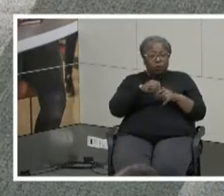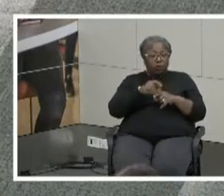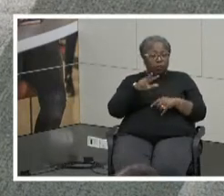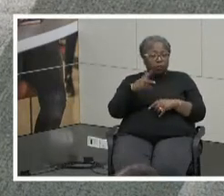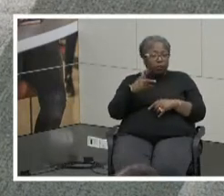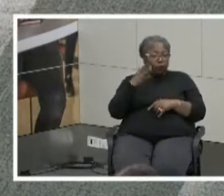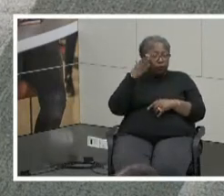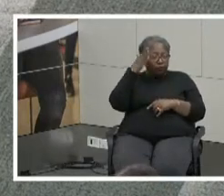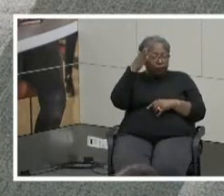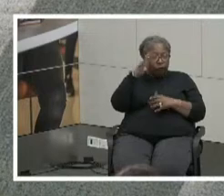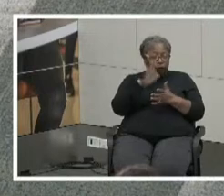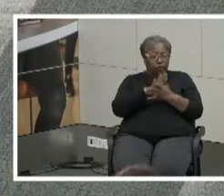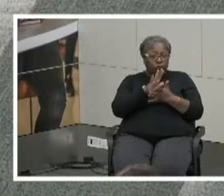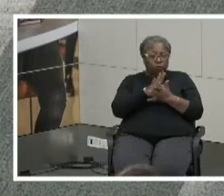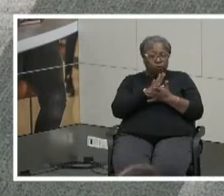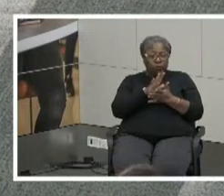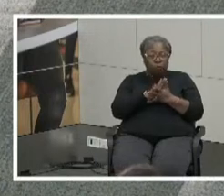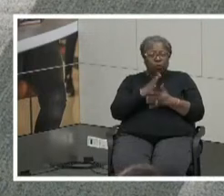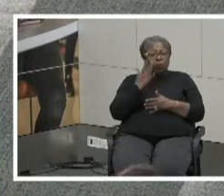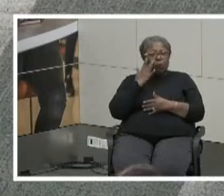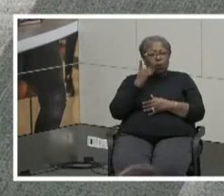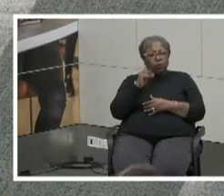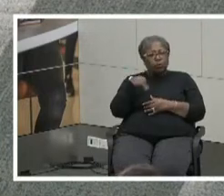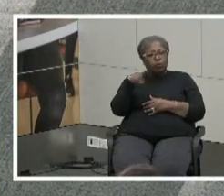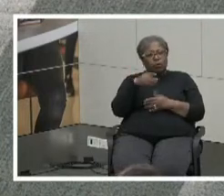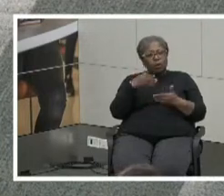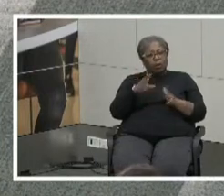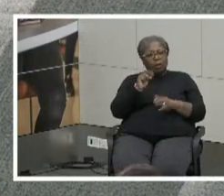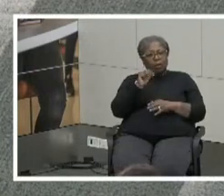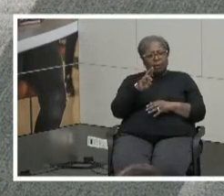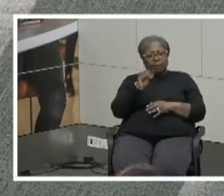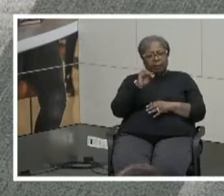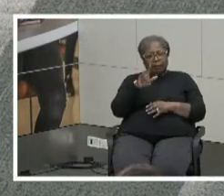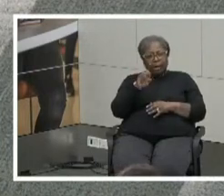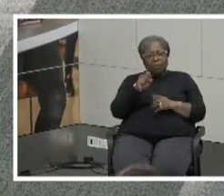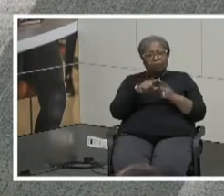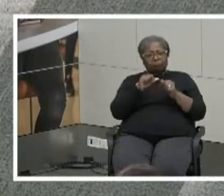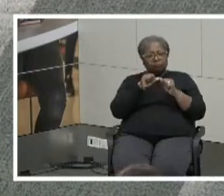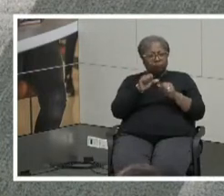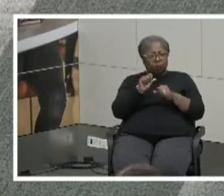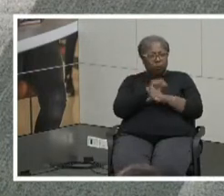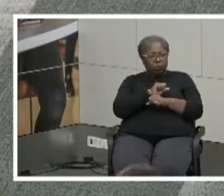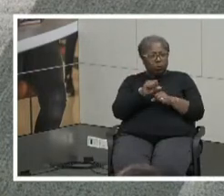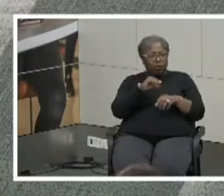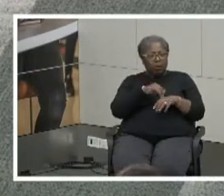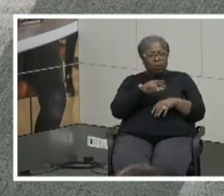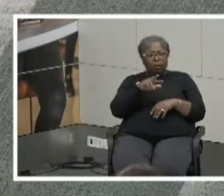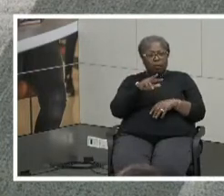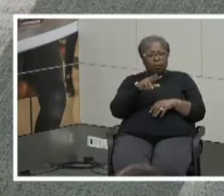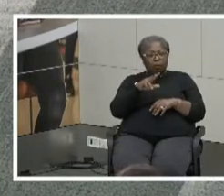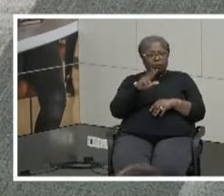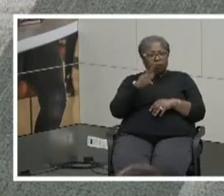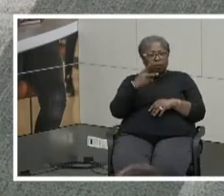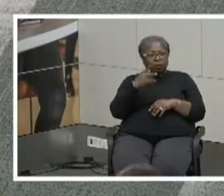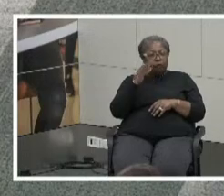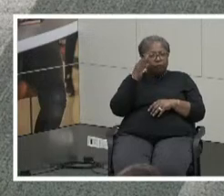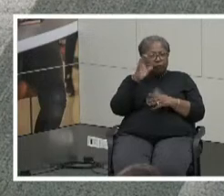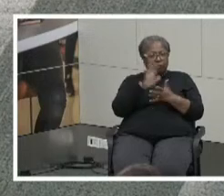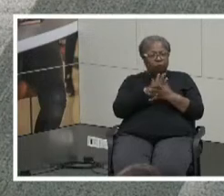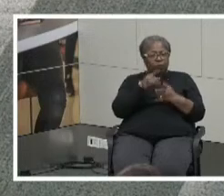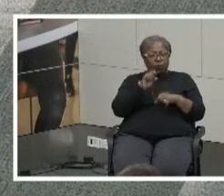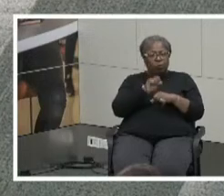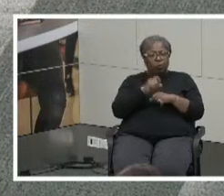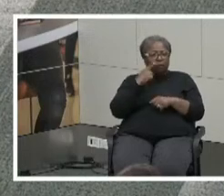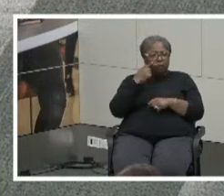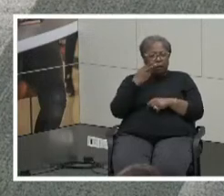future schools why do you allow Mr miles to continue to work at third future schools while working